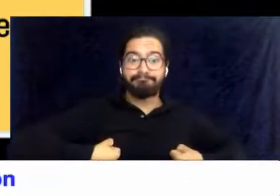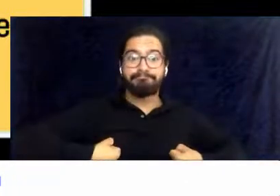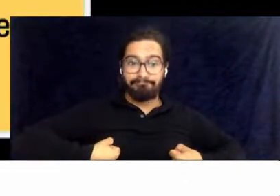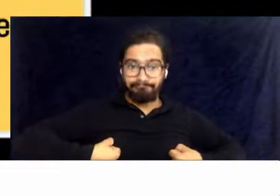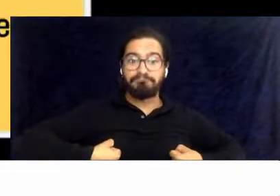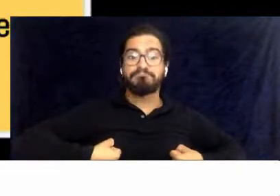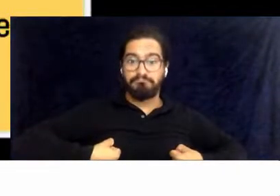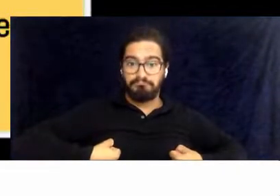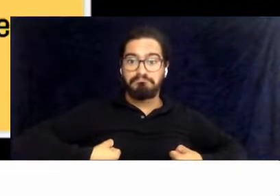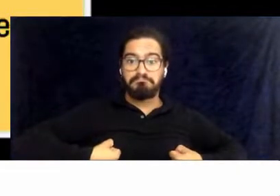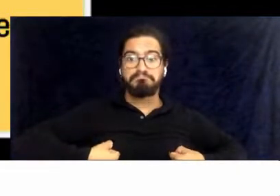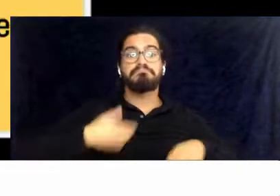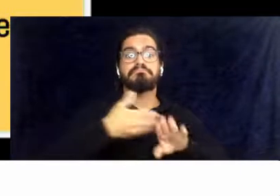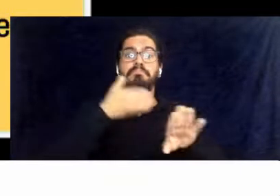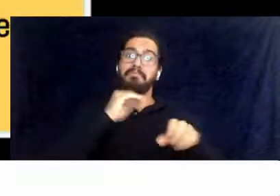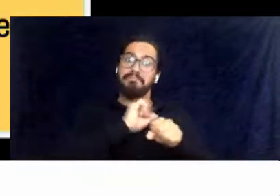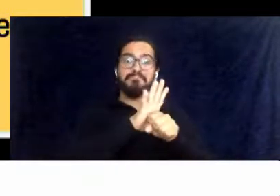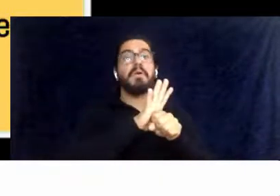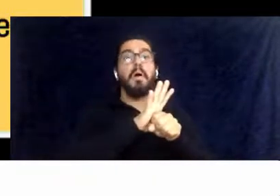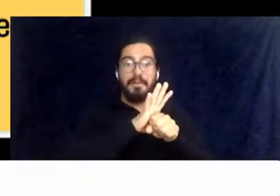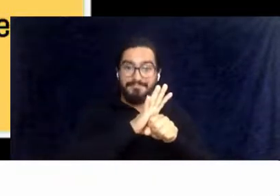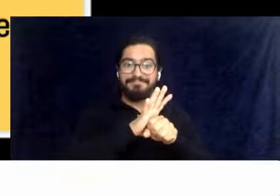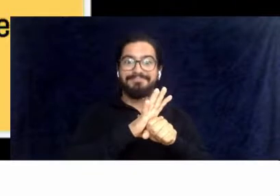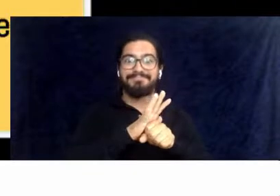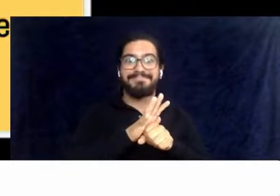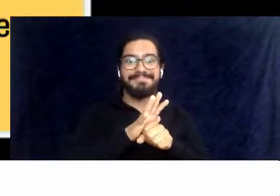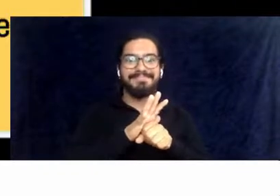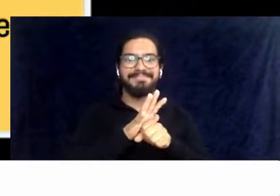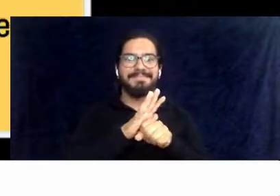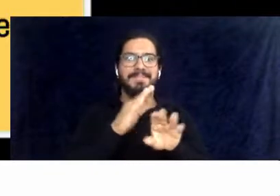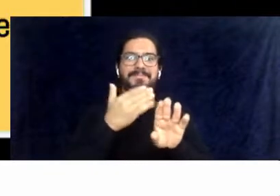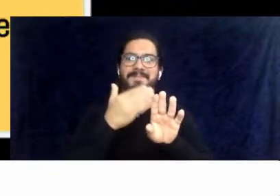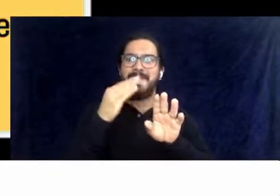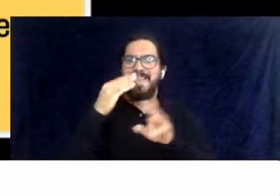the pandemic, we began the year with an